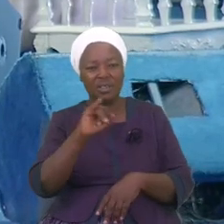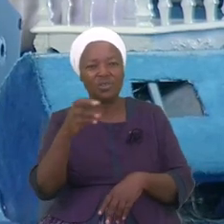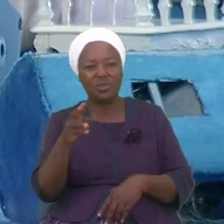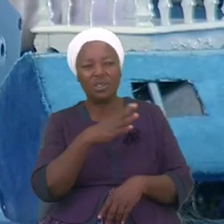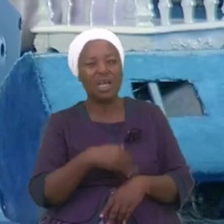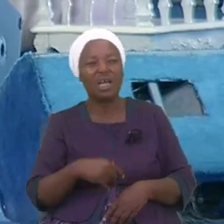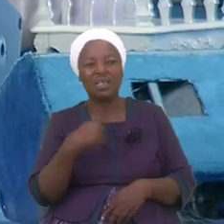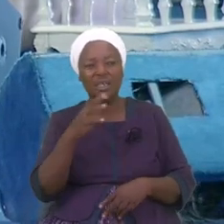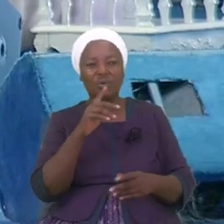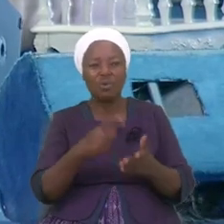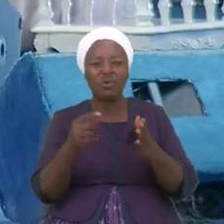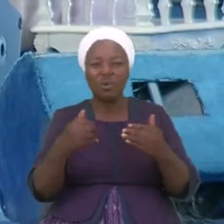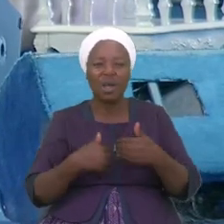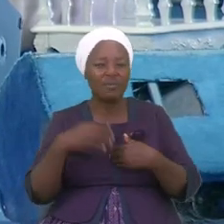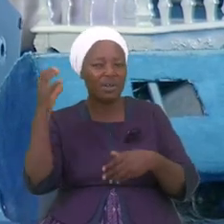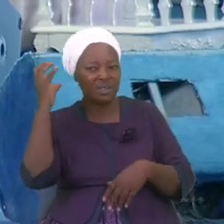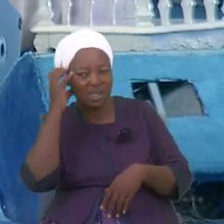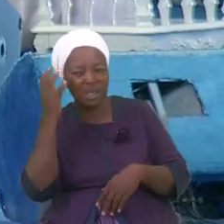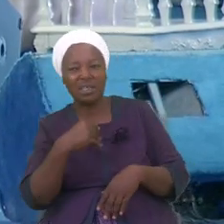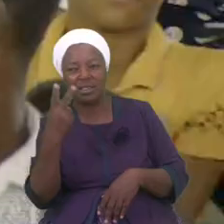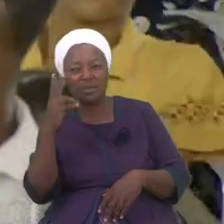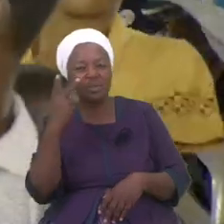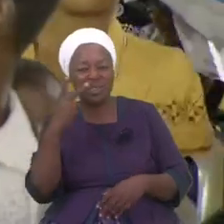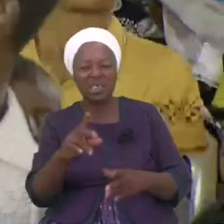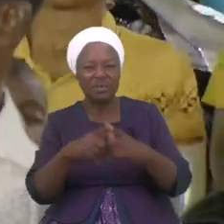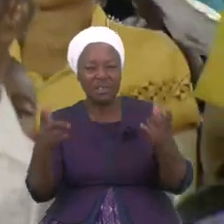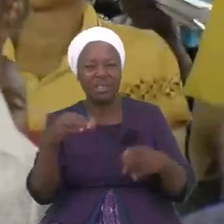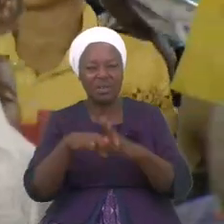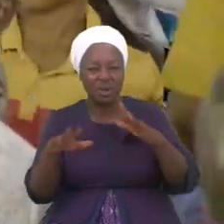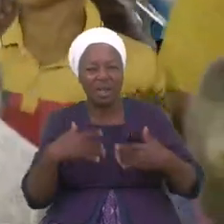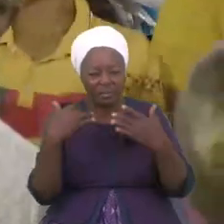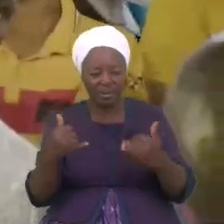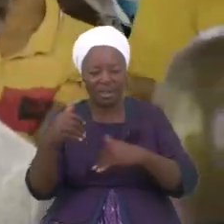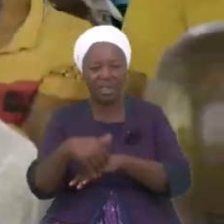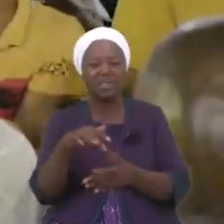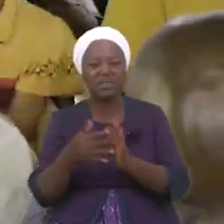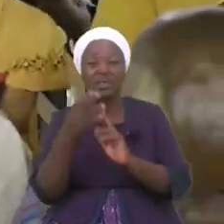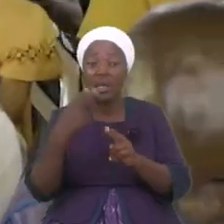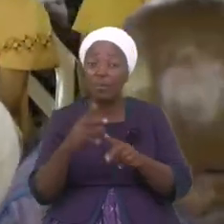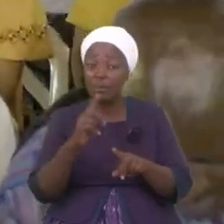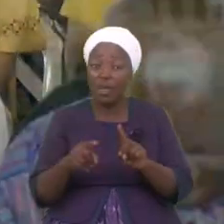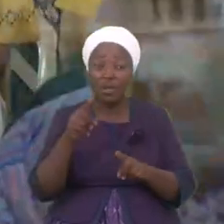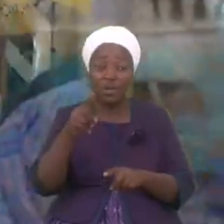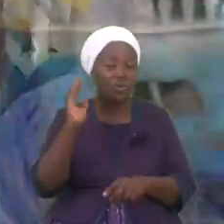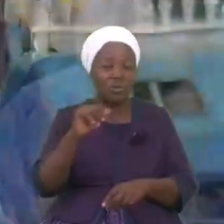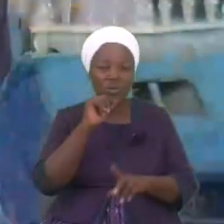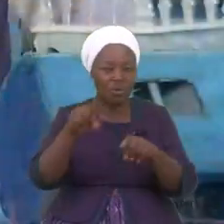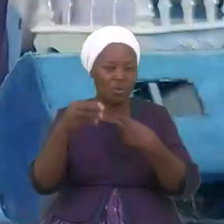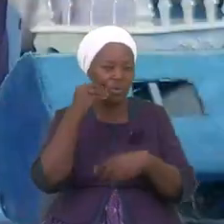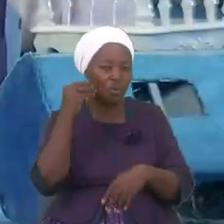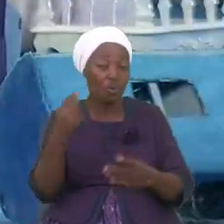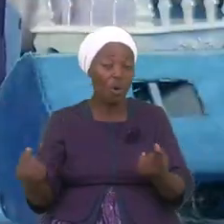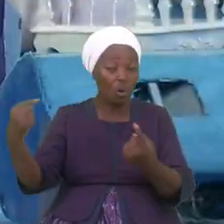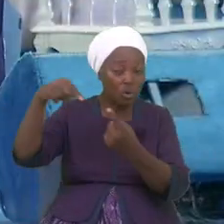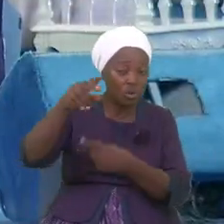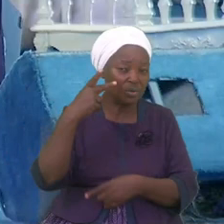see remarkable miracles in your life tonight. But you won't go home until you see. Because if